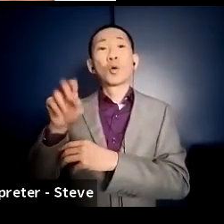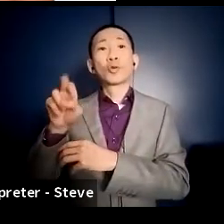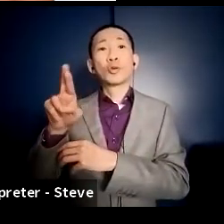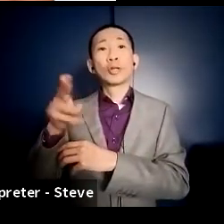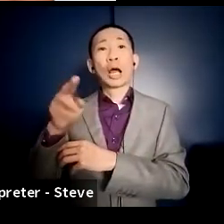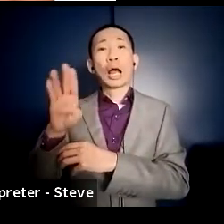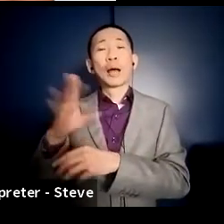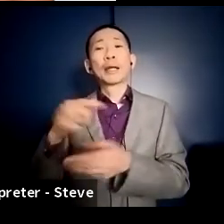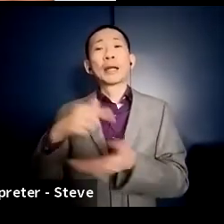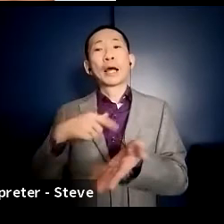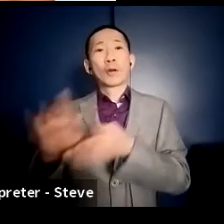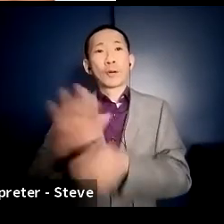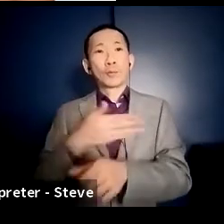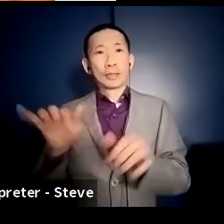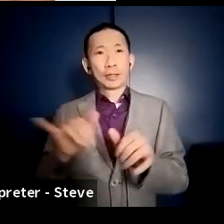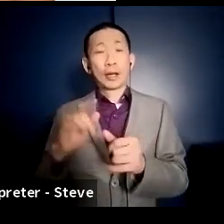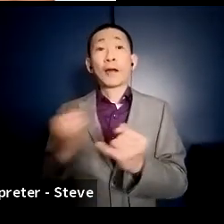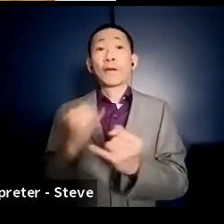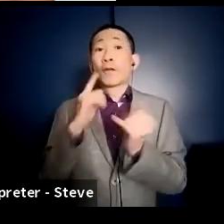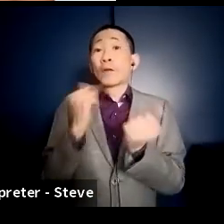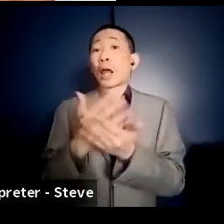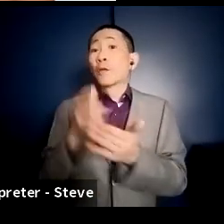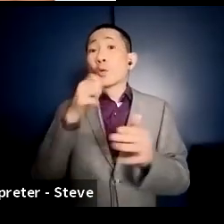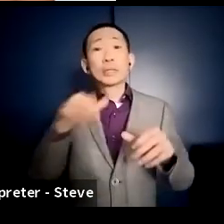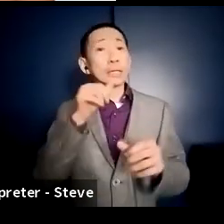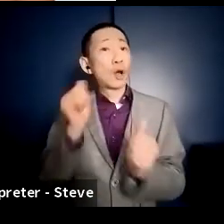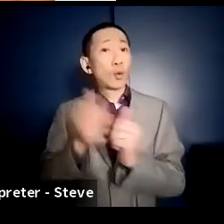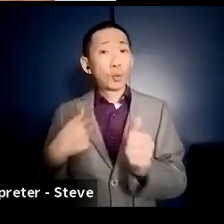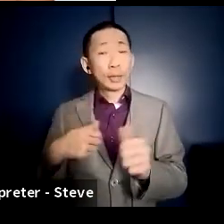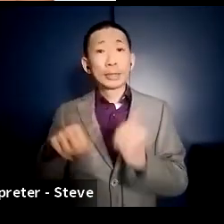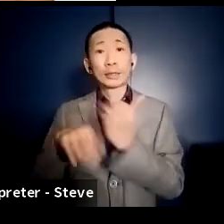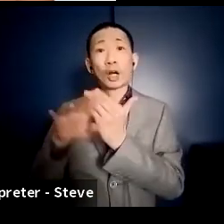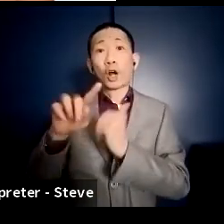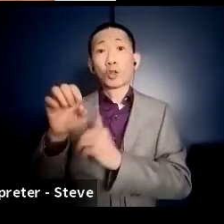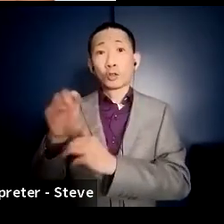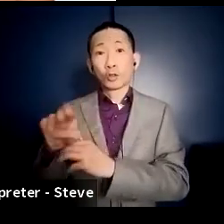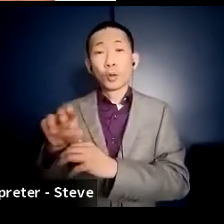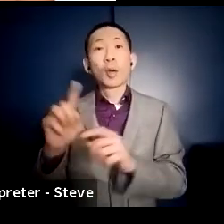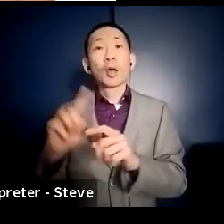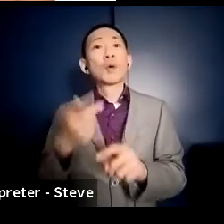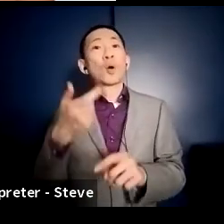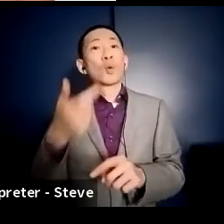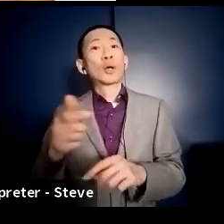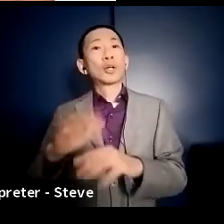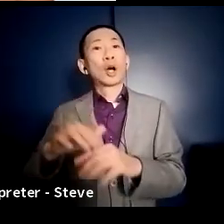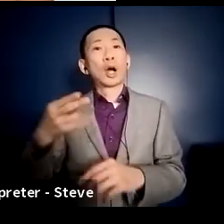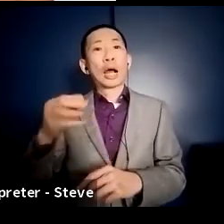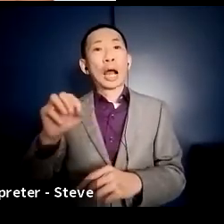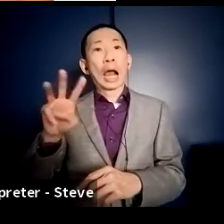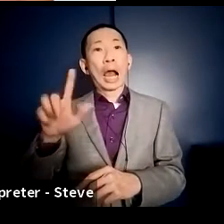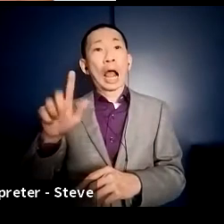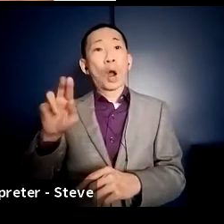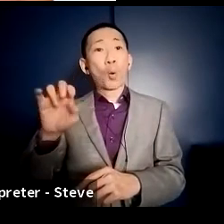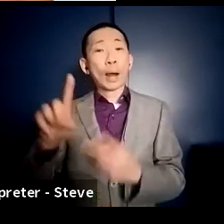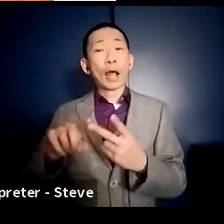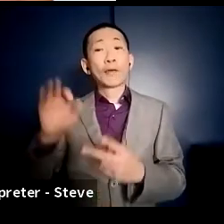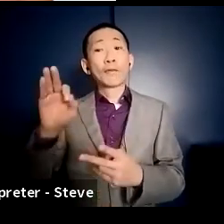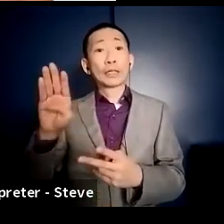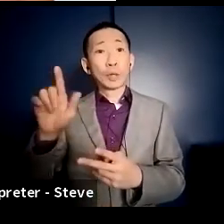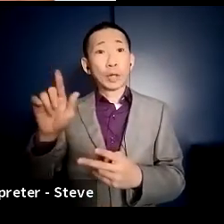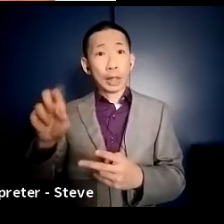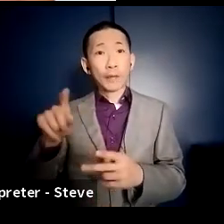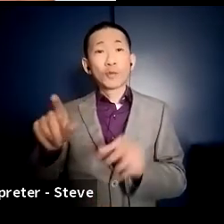well. Finally, for everyone who is not with us on this Zoom account, but tuning in on HowlRound or on Facebook Live, you